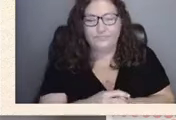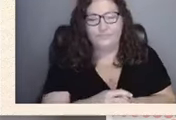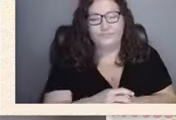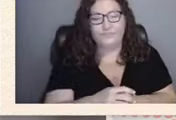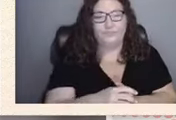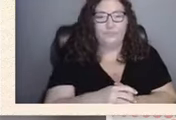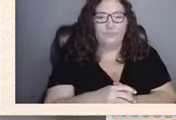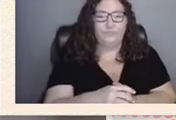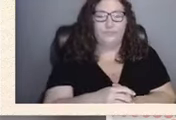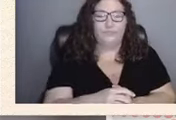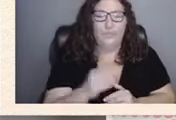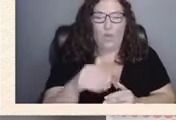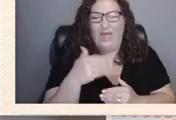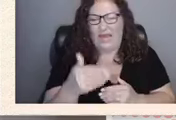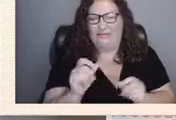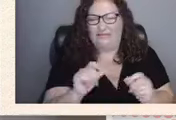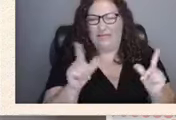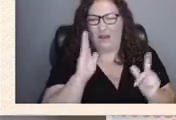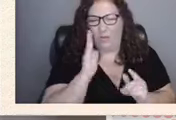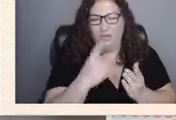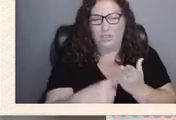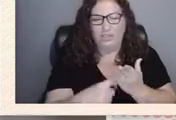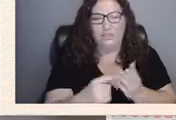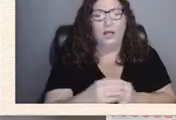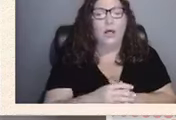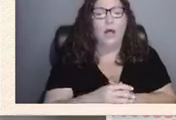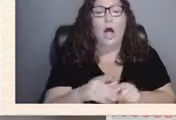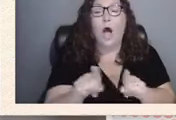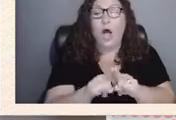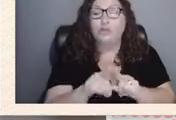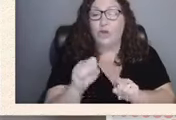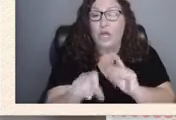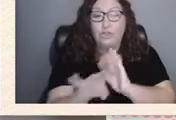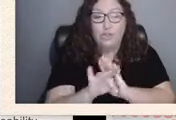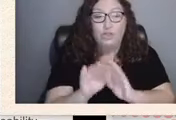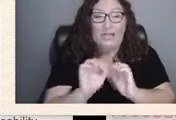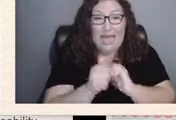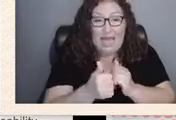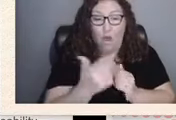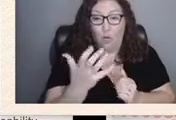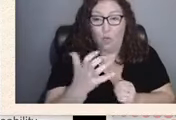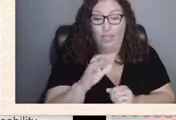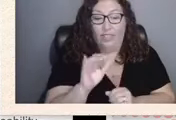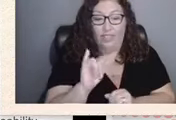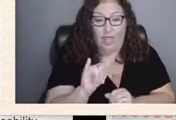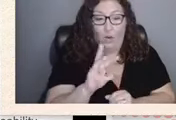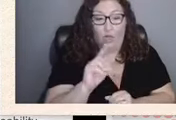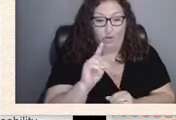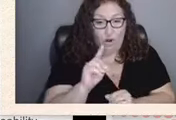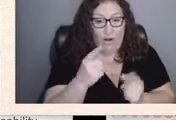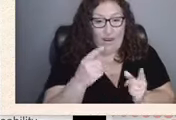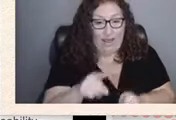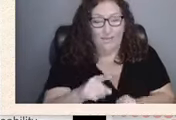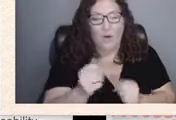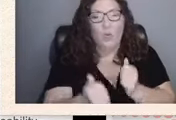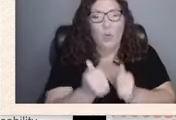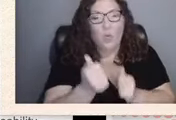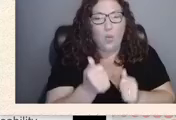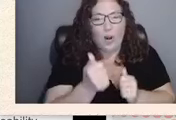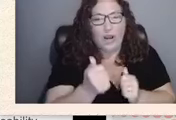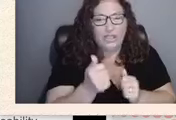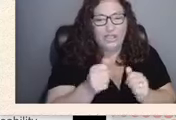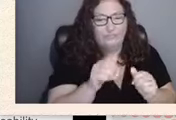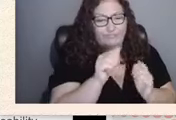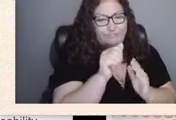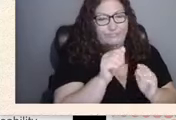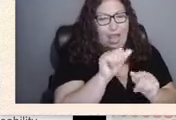next slide. Also, you get to choose how you want that withdrawal to take place, which investment you want that money to be taken out of.